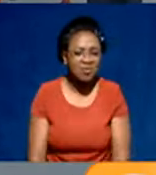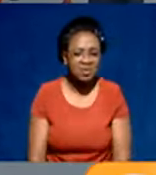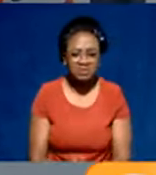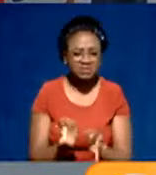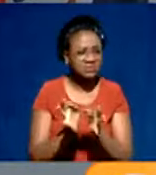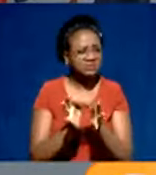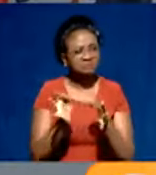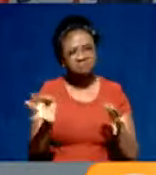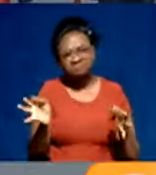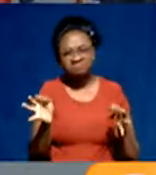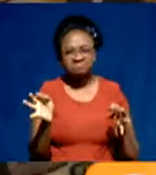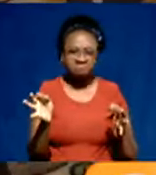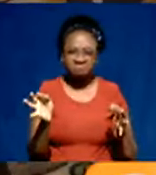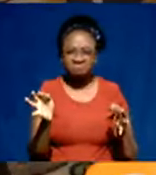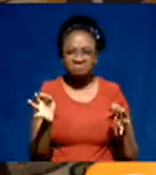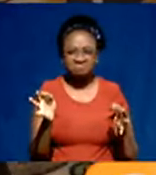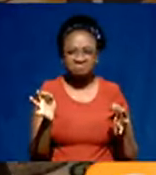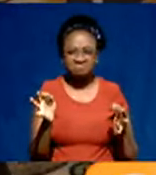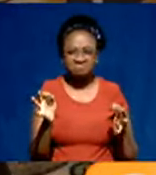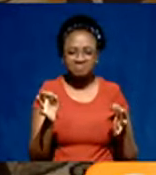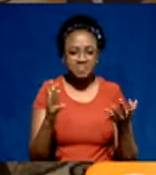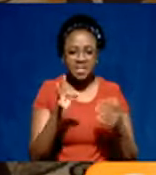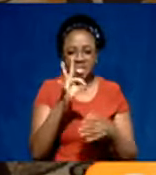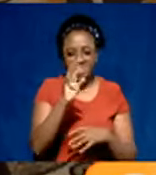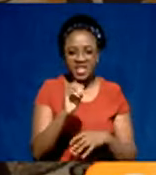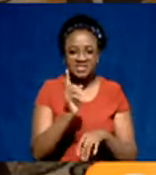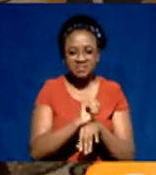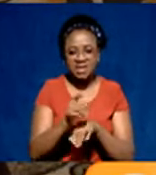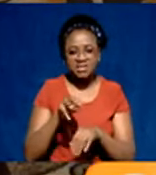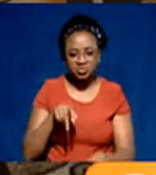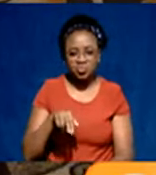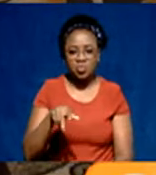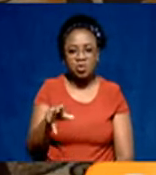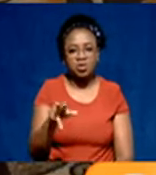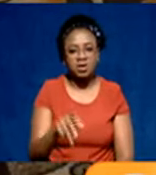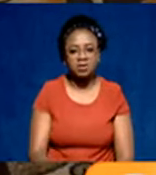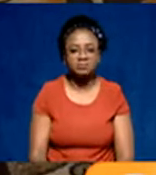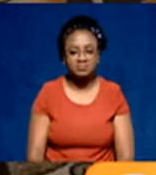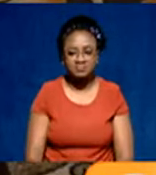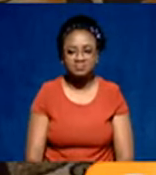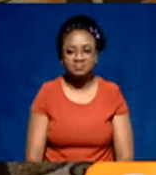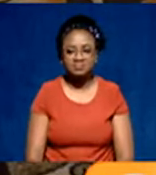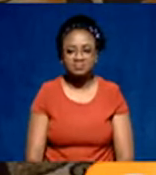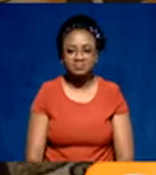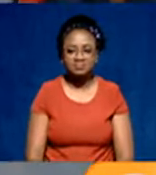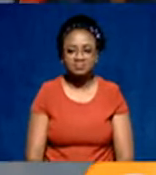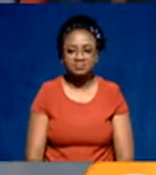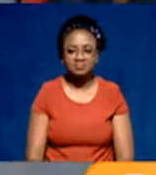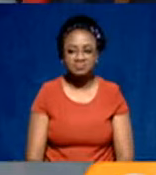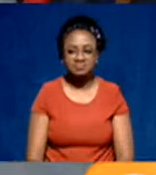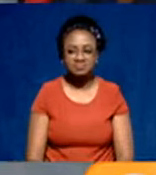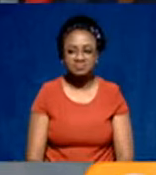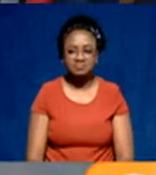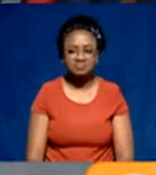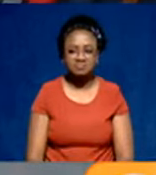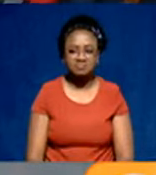Roughly ilikuwa, say, 30 minutes walk. 30 minutes walk, so